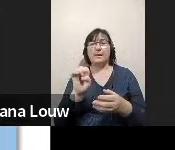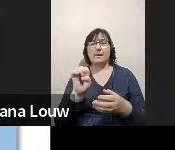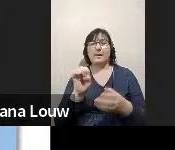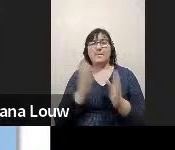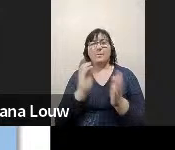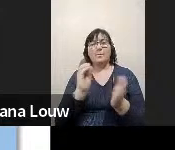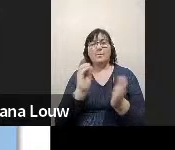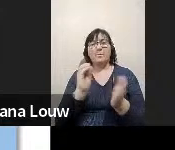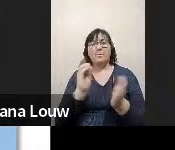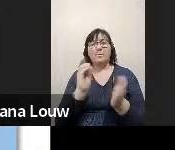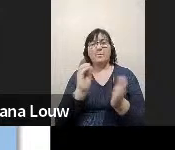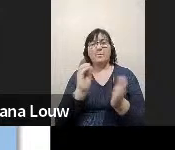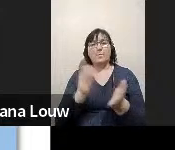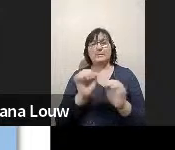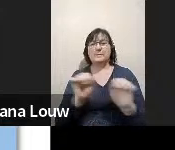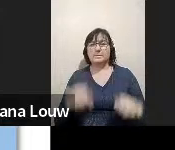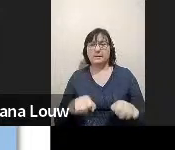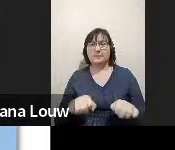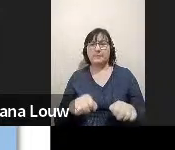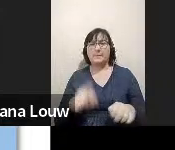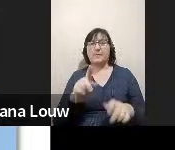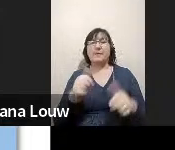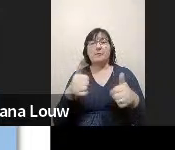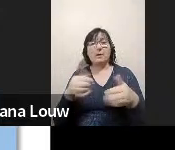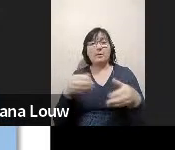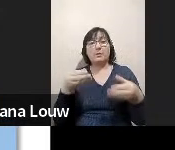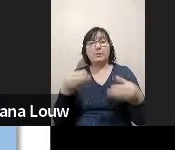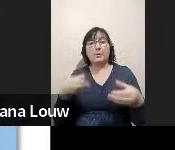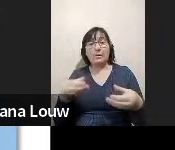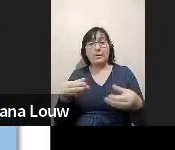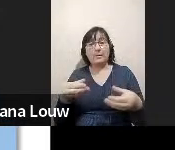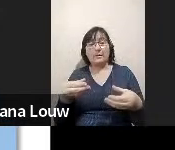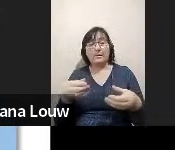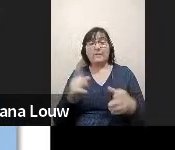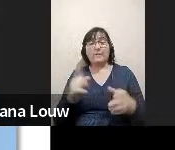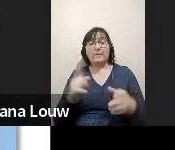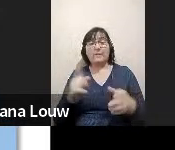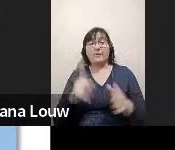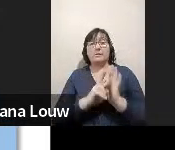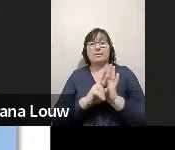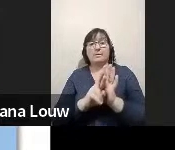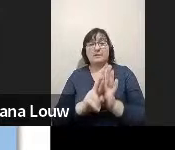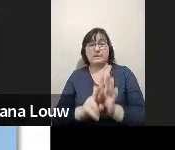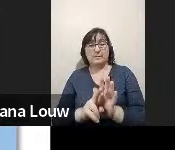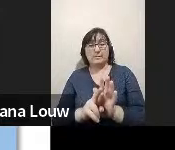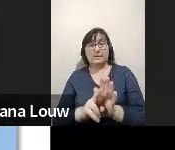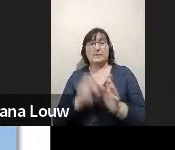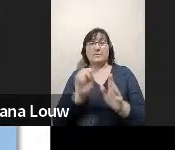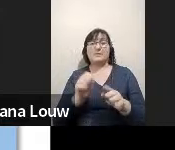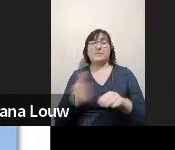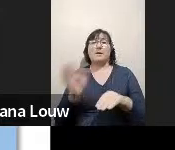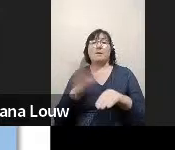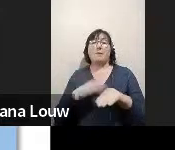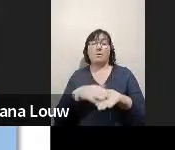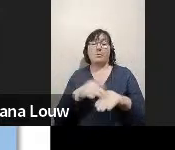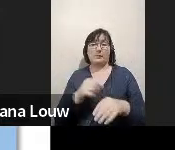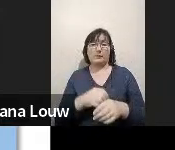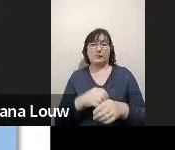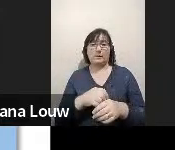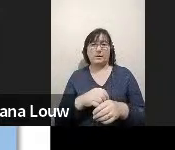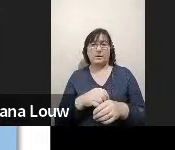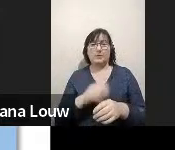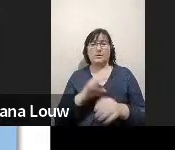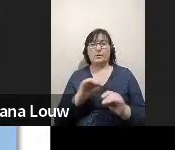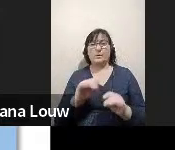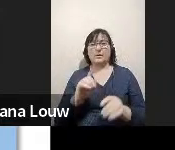correct documents for the representative is uploaded. Okay, so when you're talking about the registered representative, we